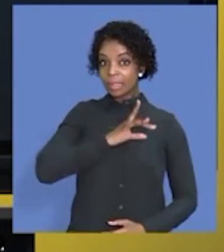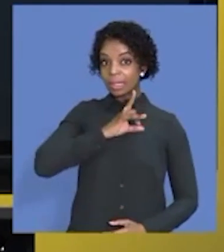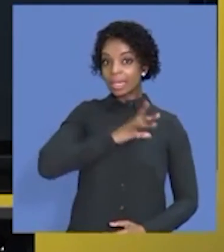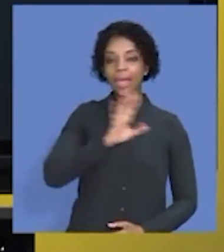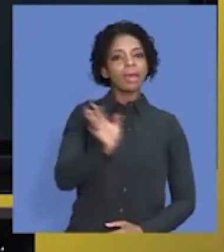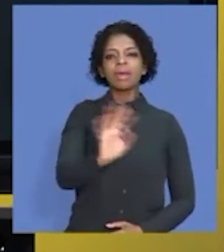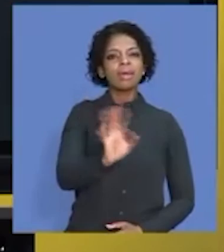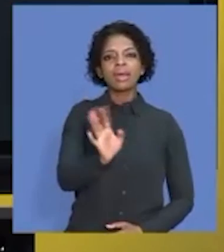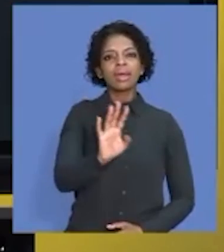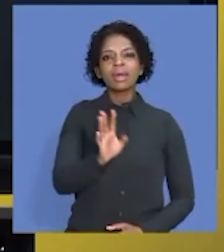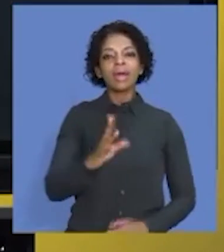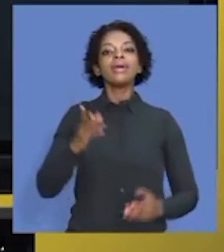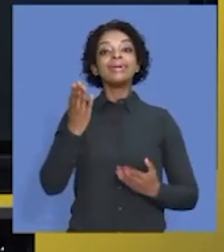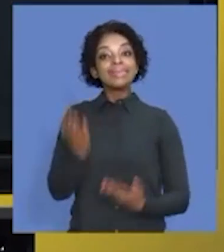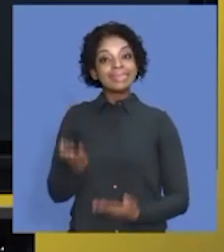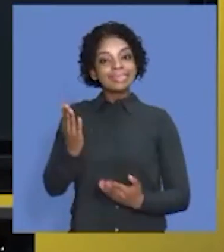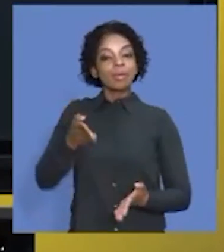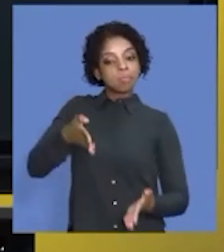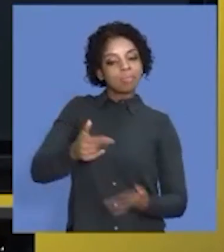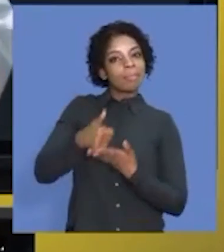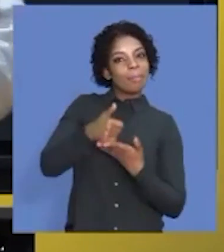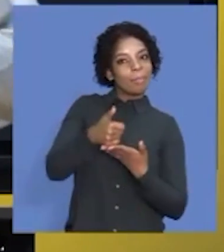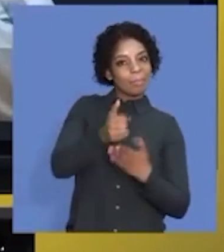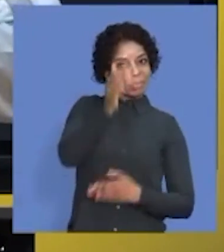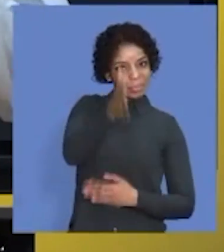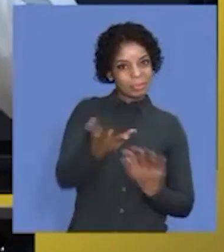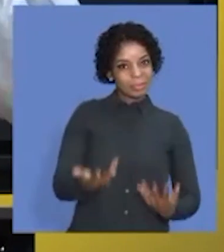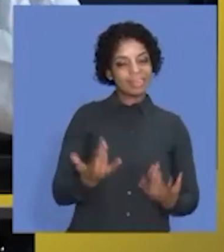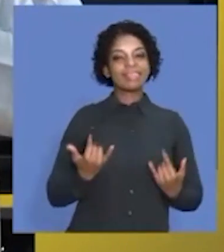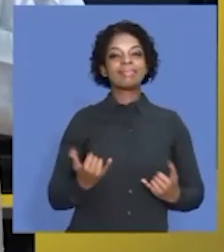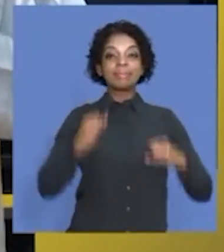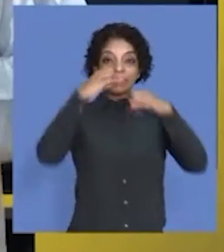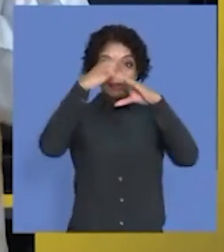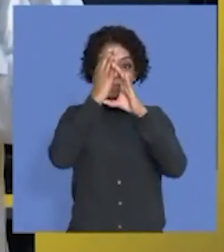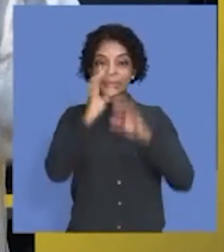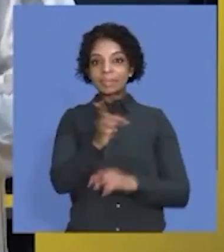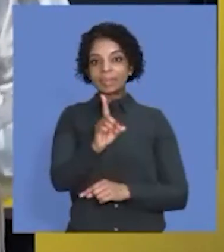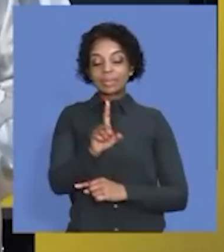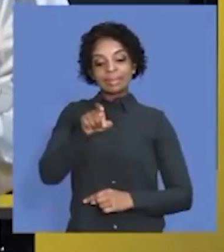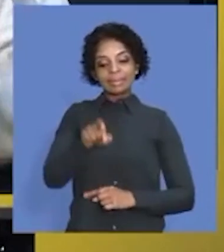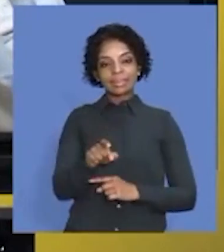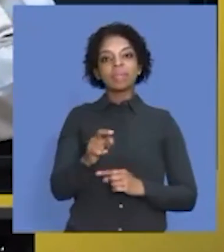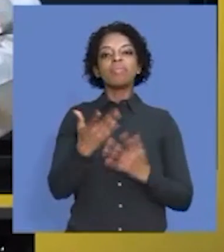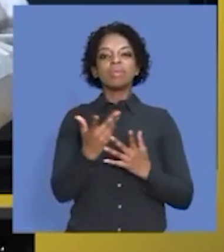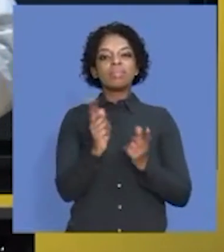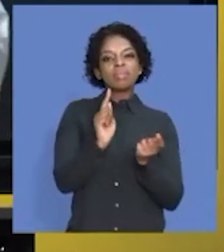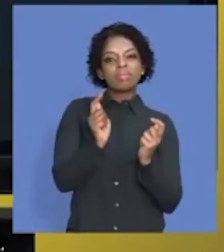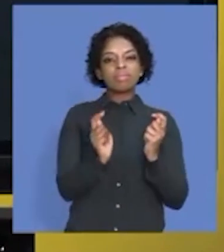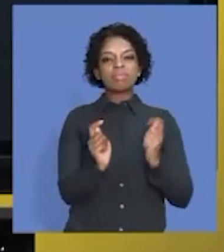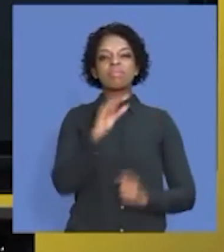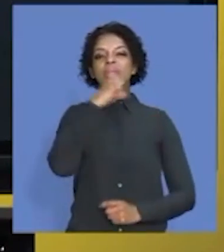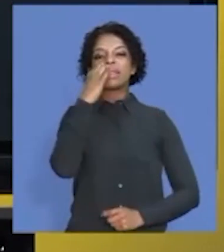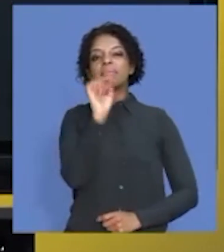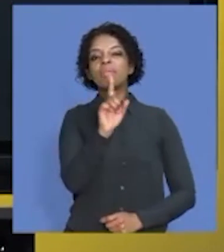when Ashraf is near. That's right. Our focus is on adjustments, and we're going to look at the adjustments, and we're going